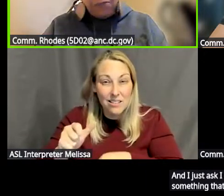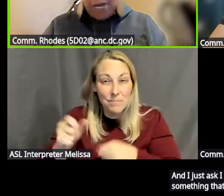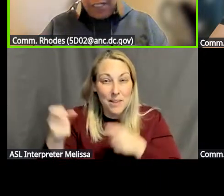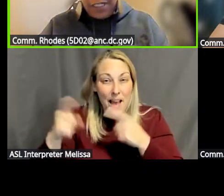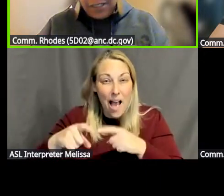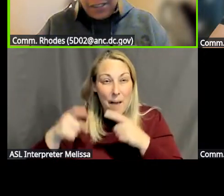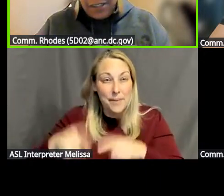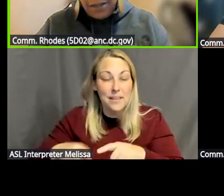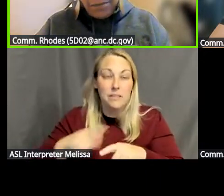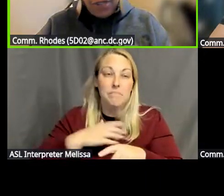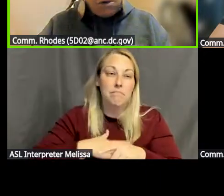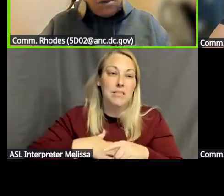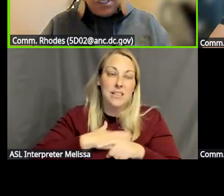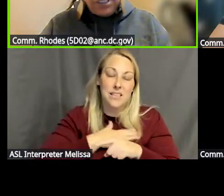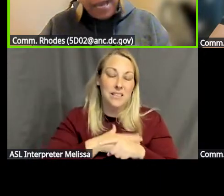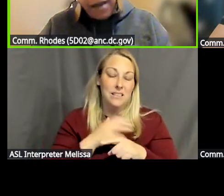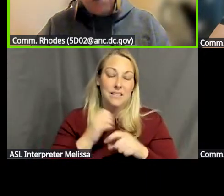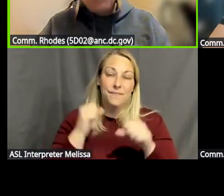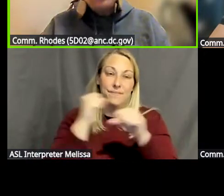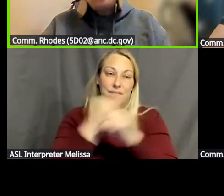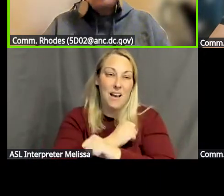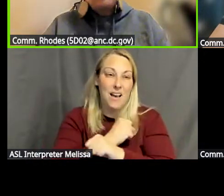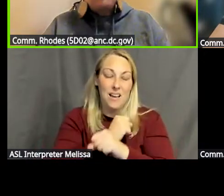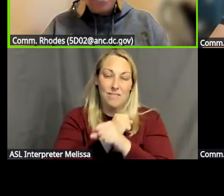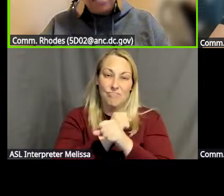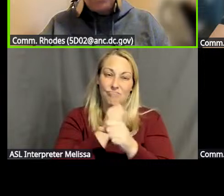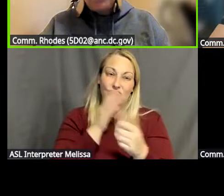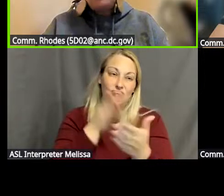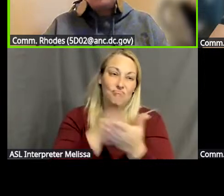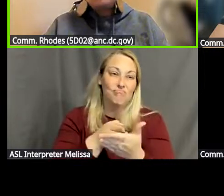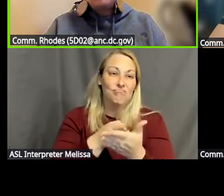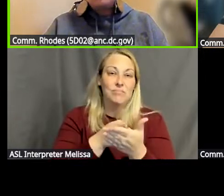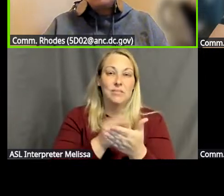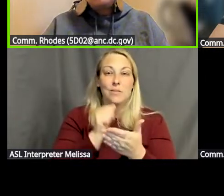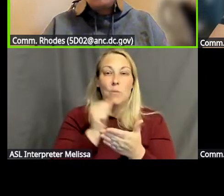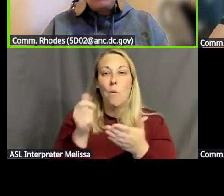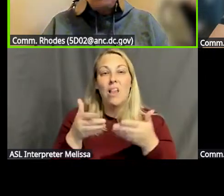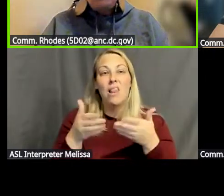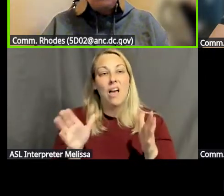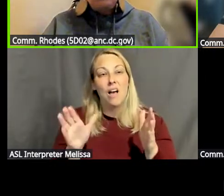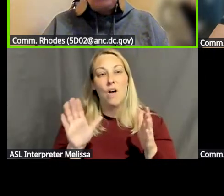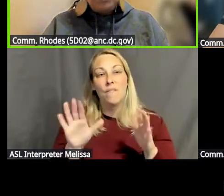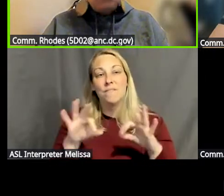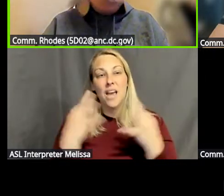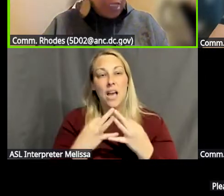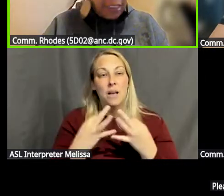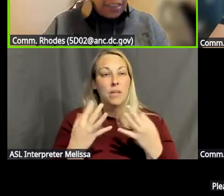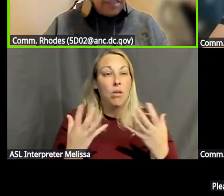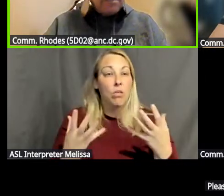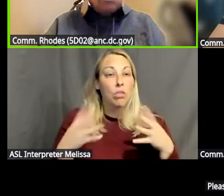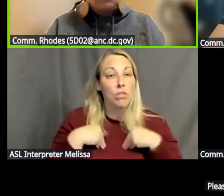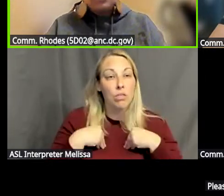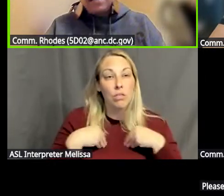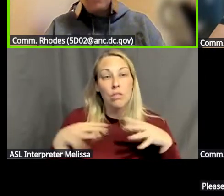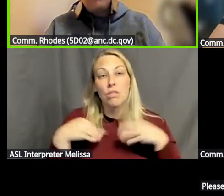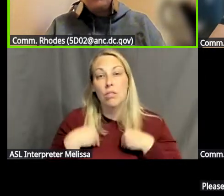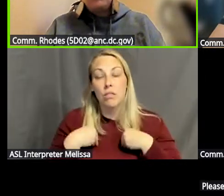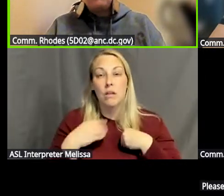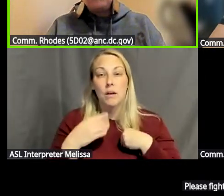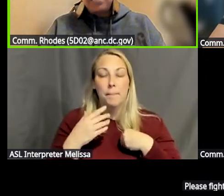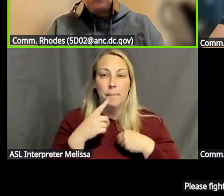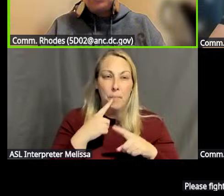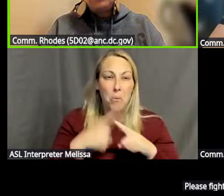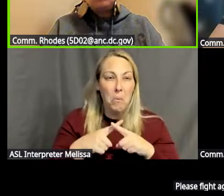please fight against it. Don't allow your families to be poisoned. Don't allow